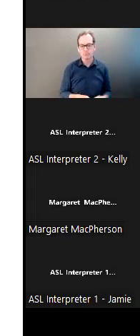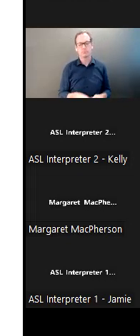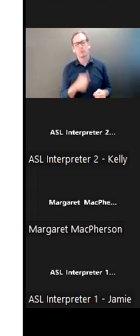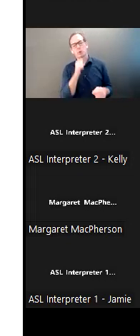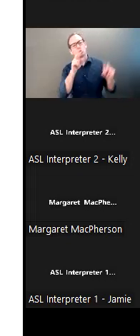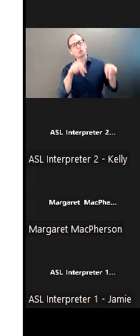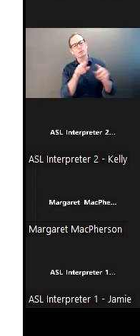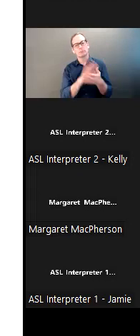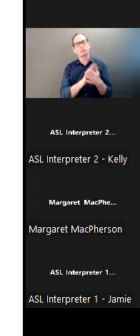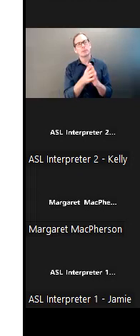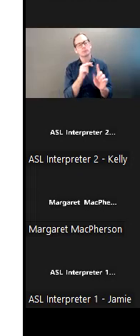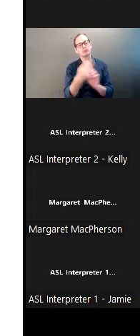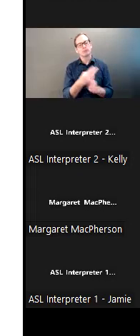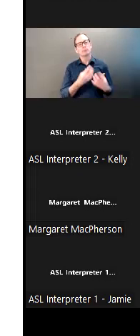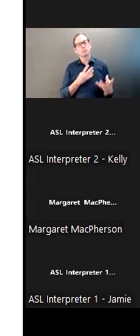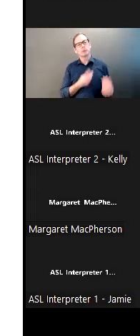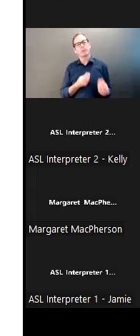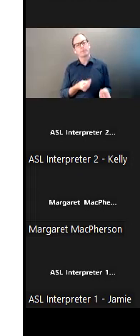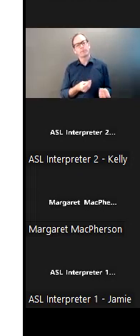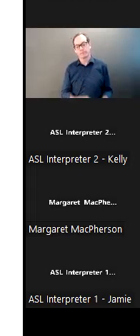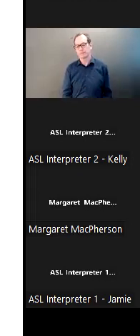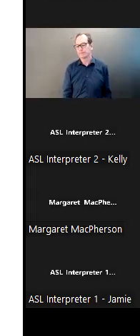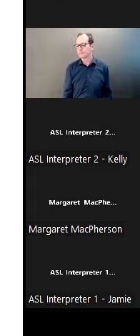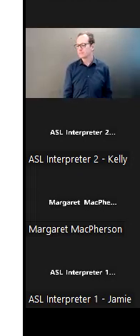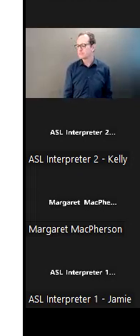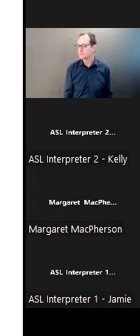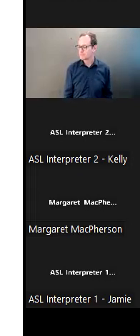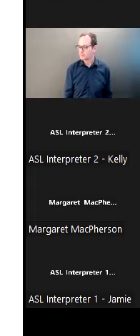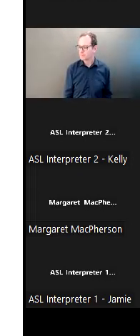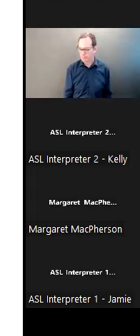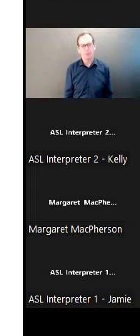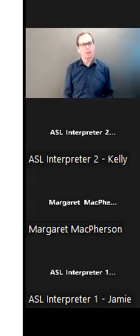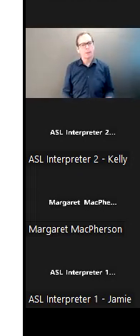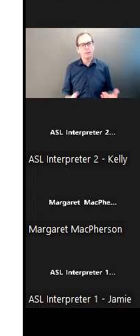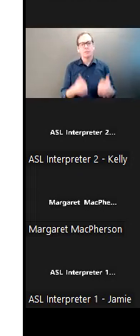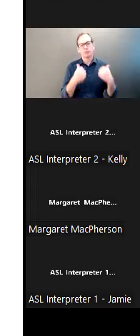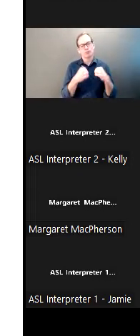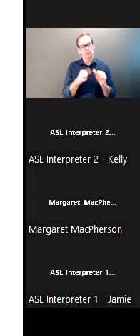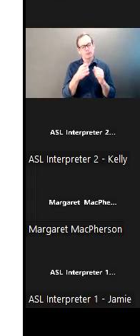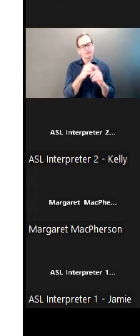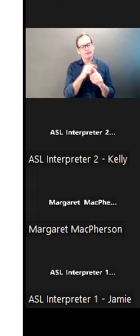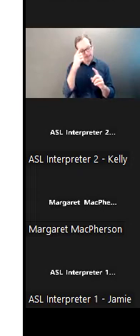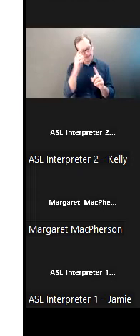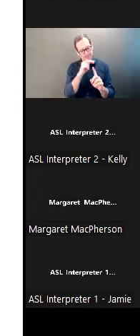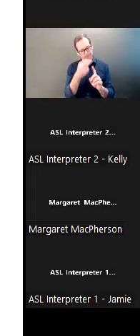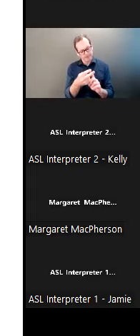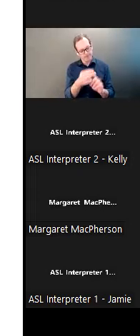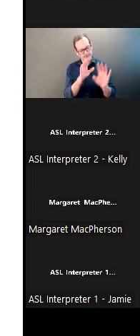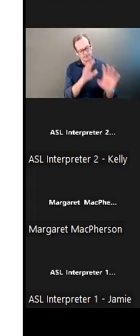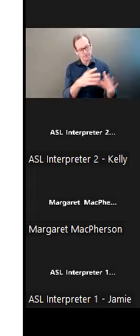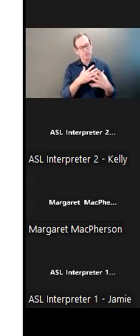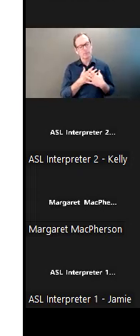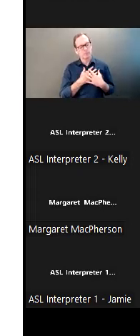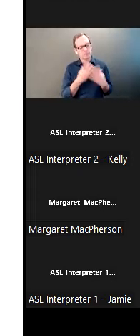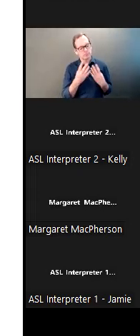and support those feelings through better interactions, trauma and violence-informed interactions. So I want to